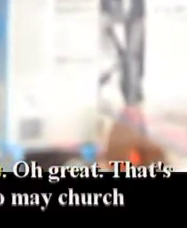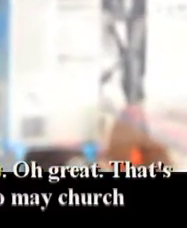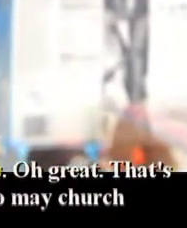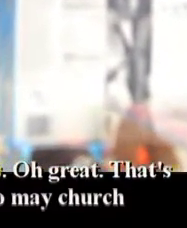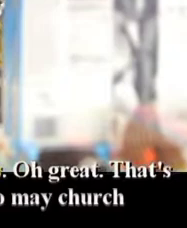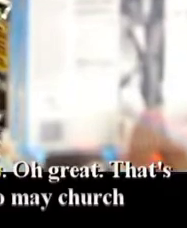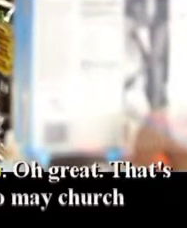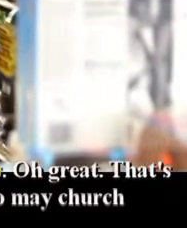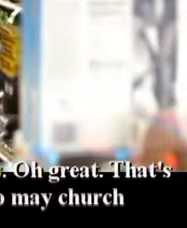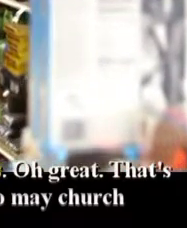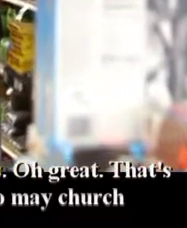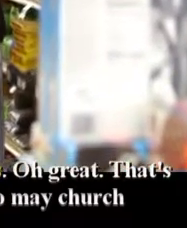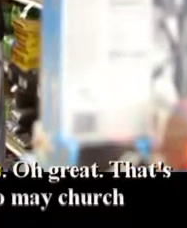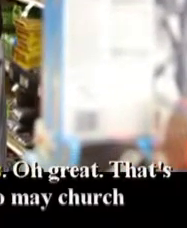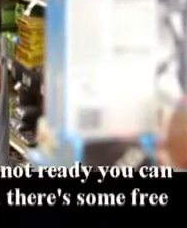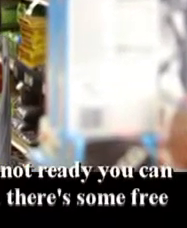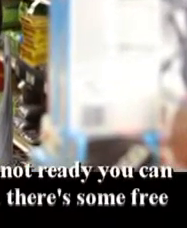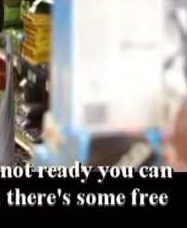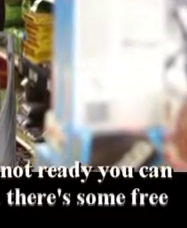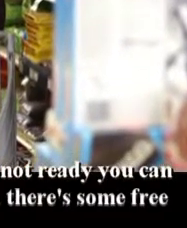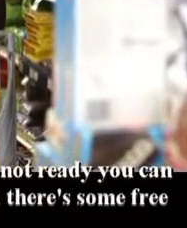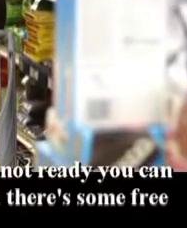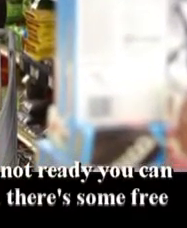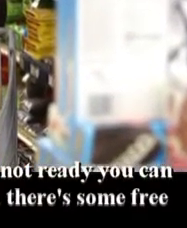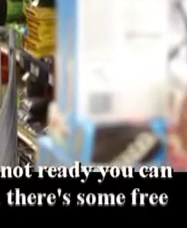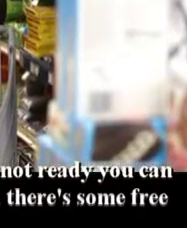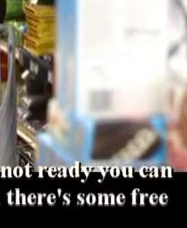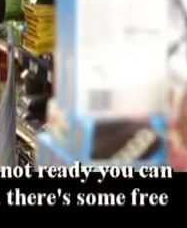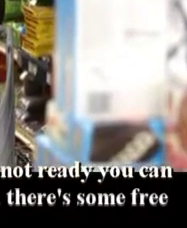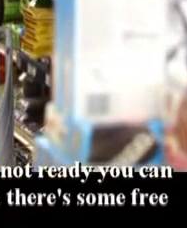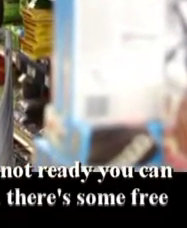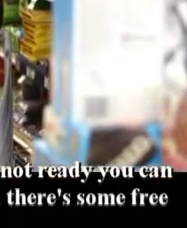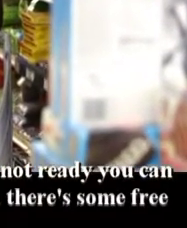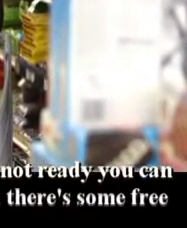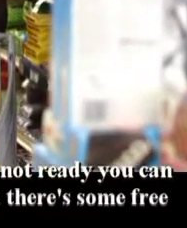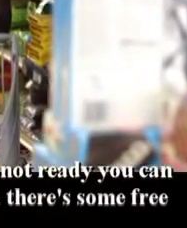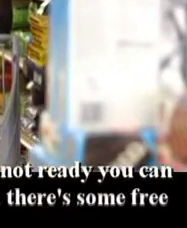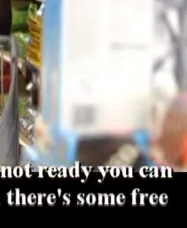see you. I mean, come over to my church next week. And